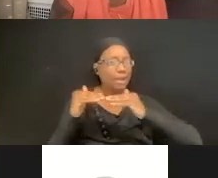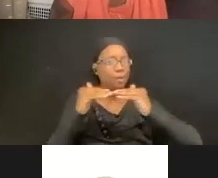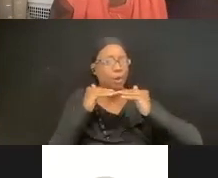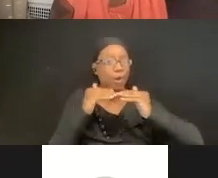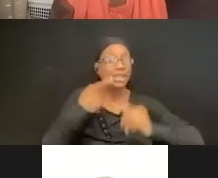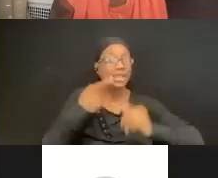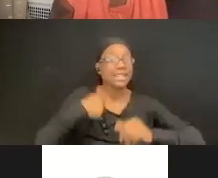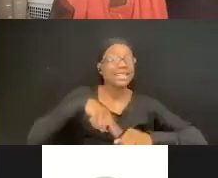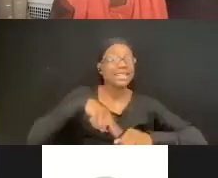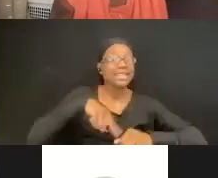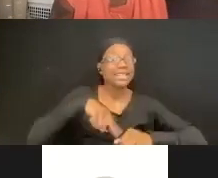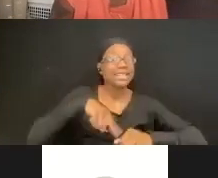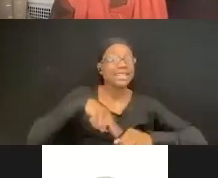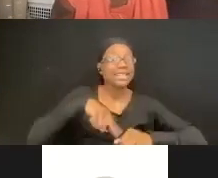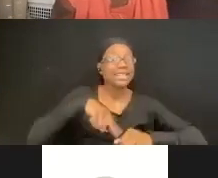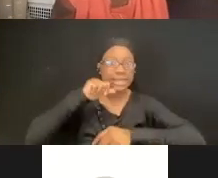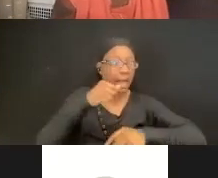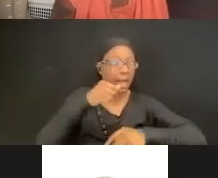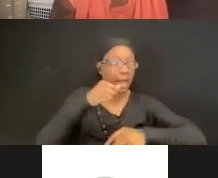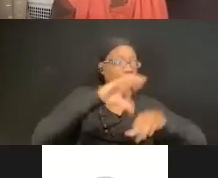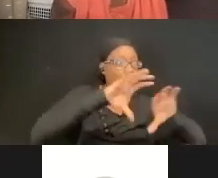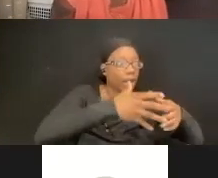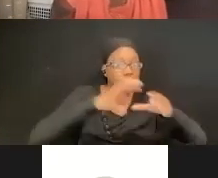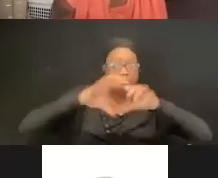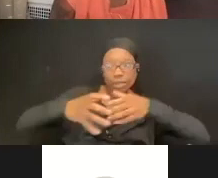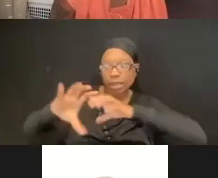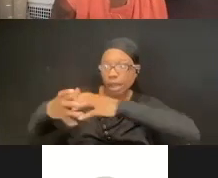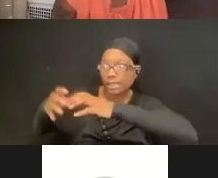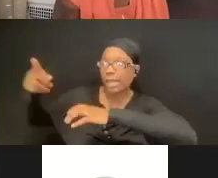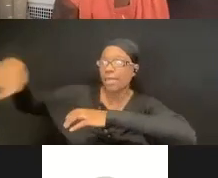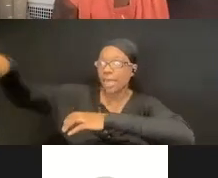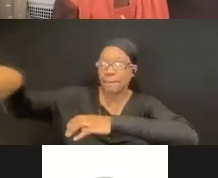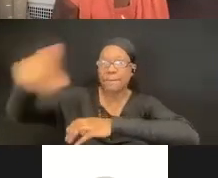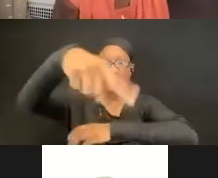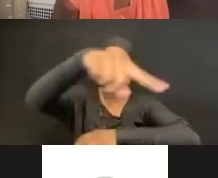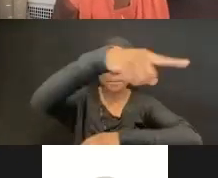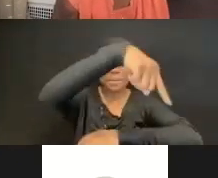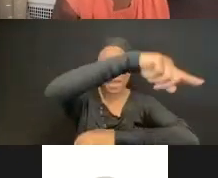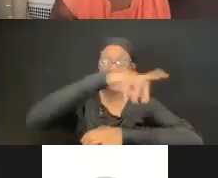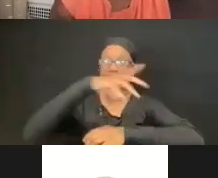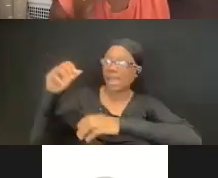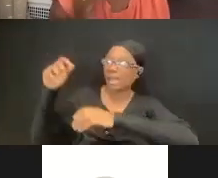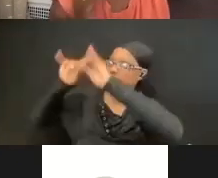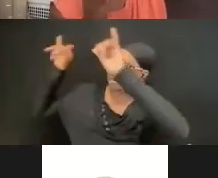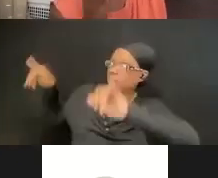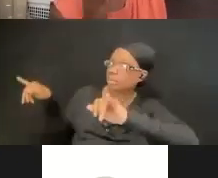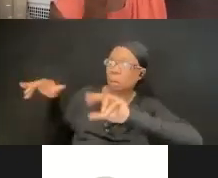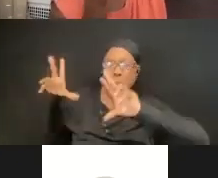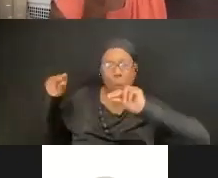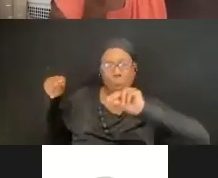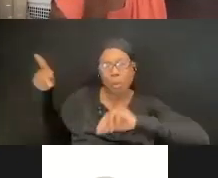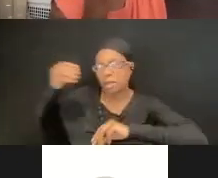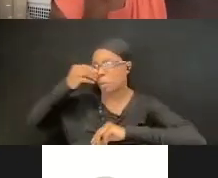us, them, and the big man. No, it's they don't care about all our little subgroups. They just see us